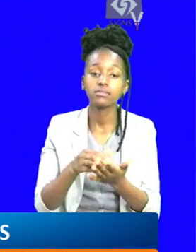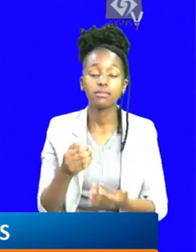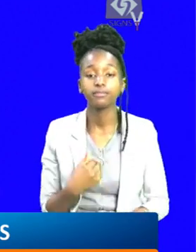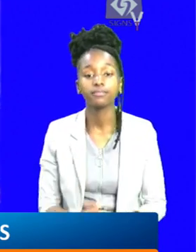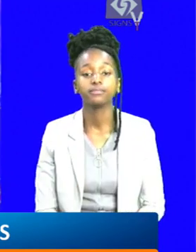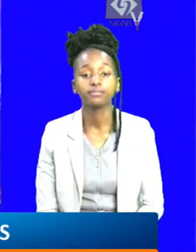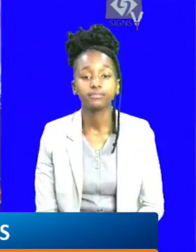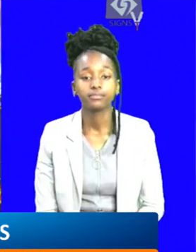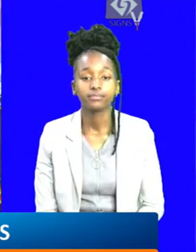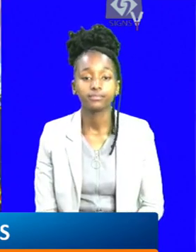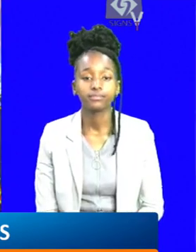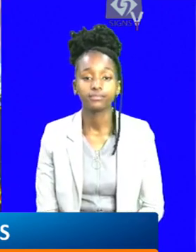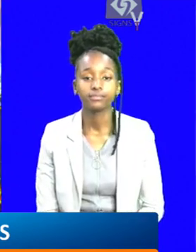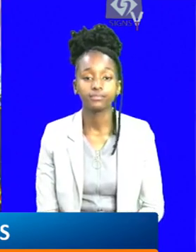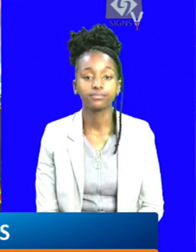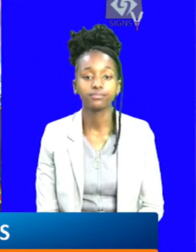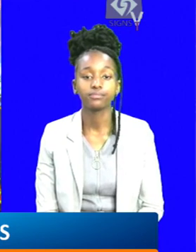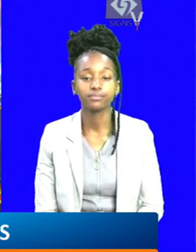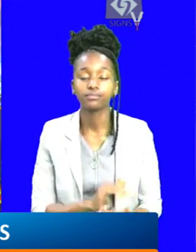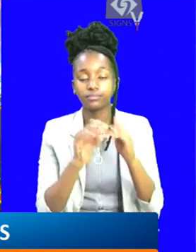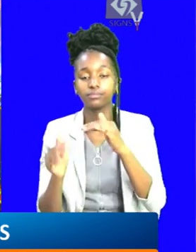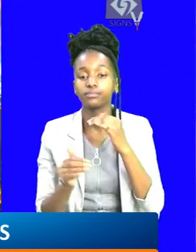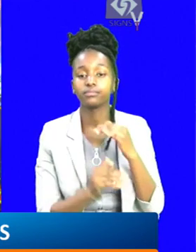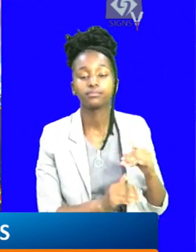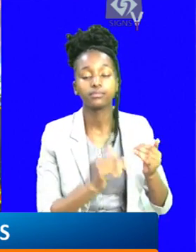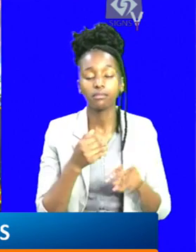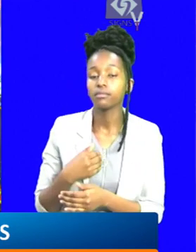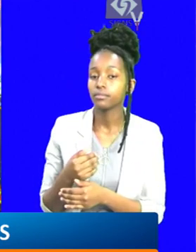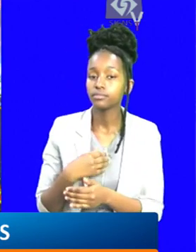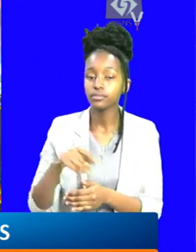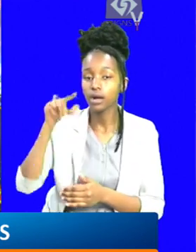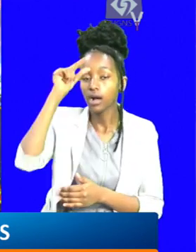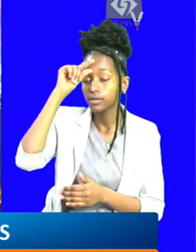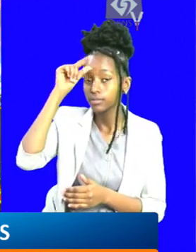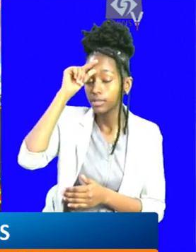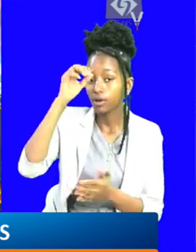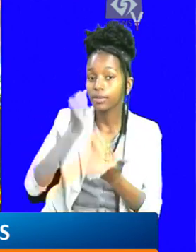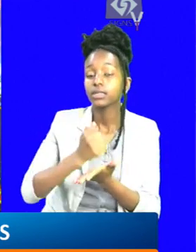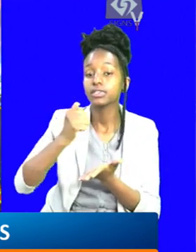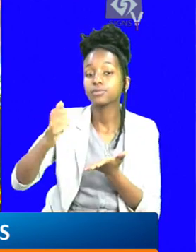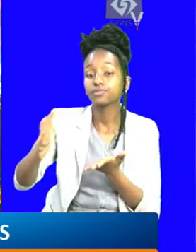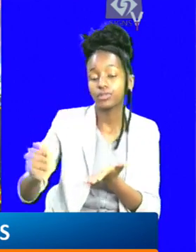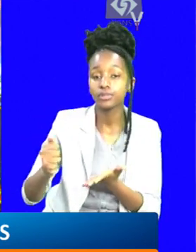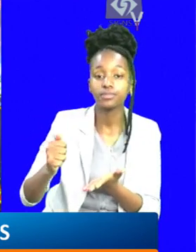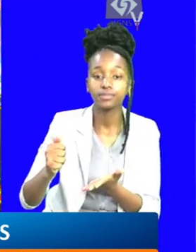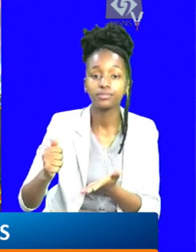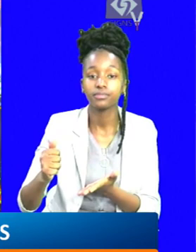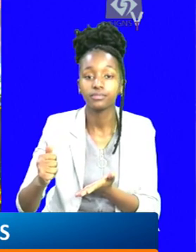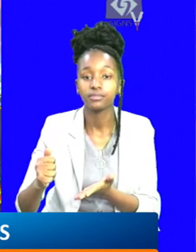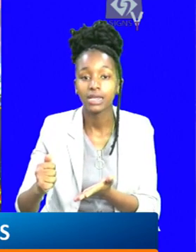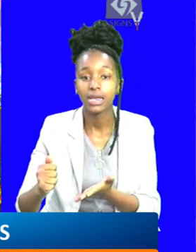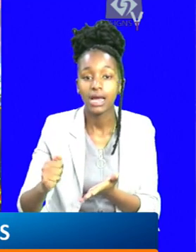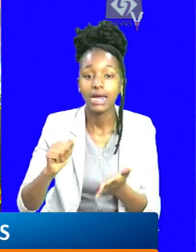killing our people. We will treat them as such. We'll make new policy and regulatory